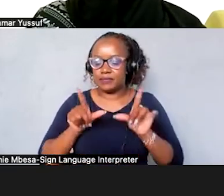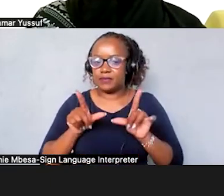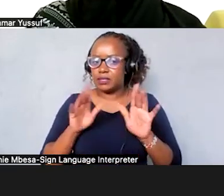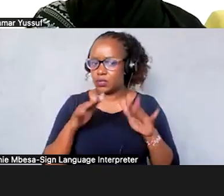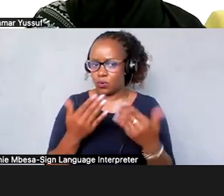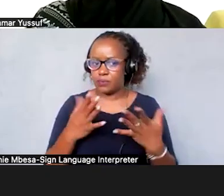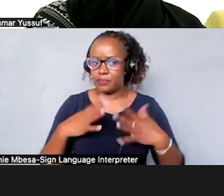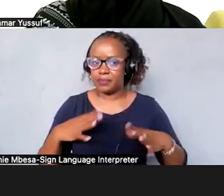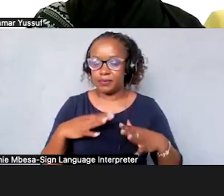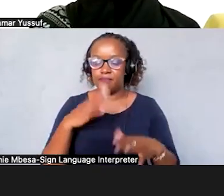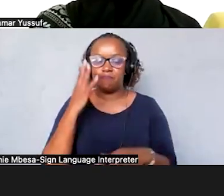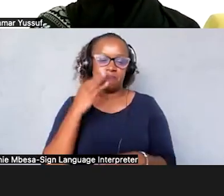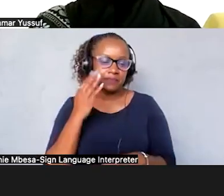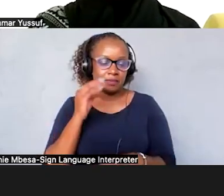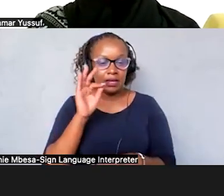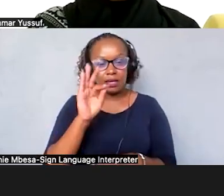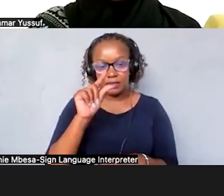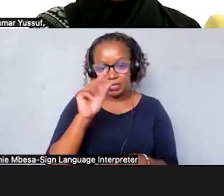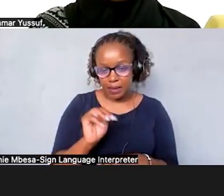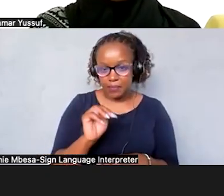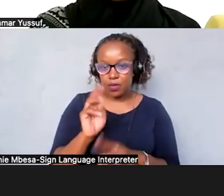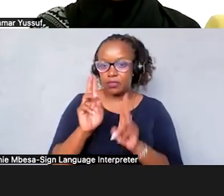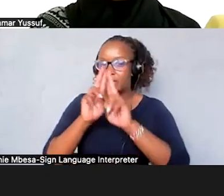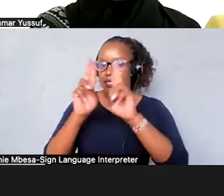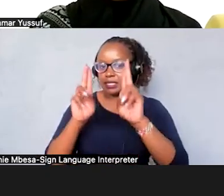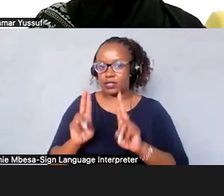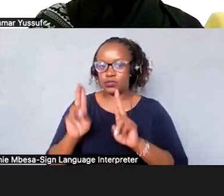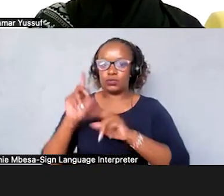different activities like the International Day.